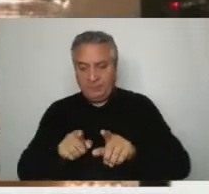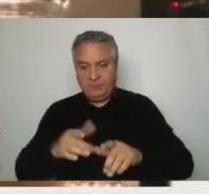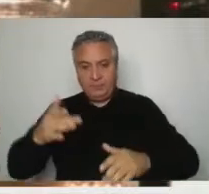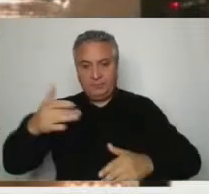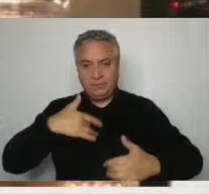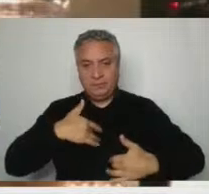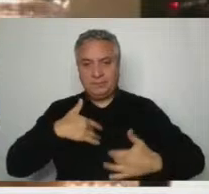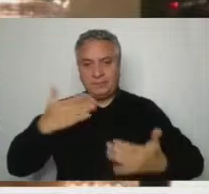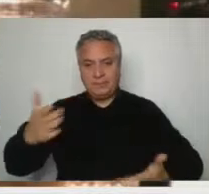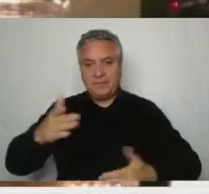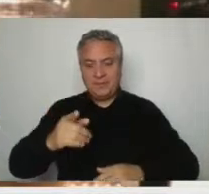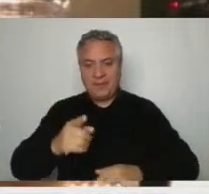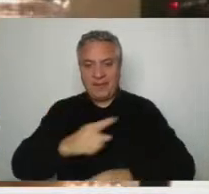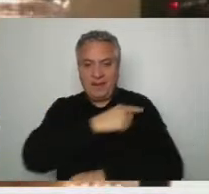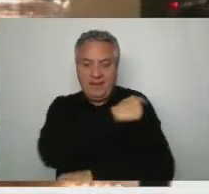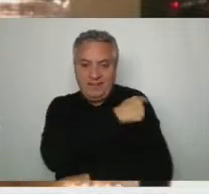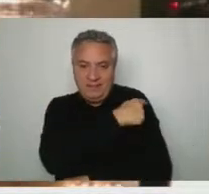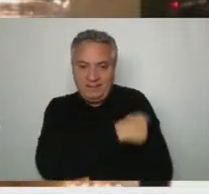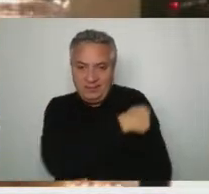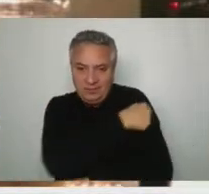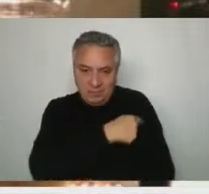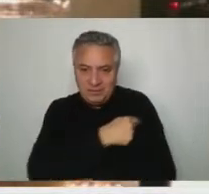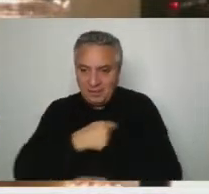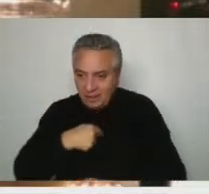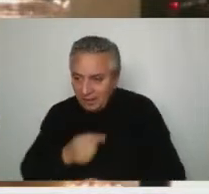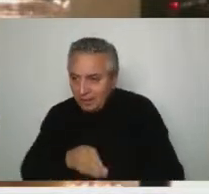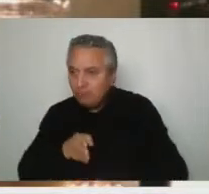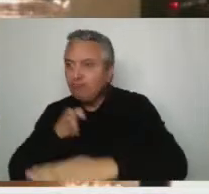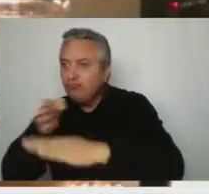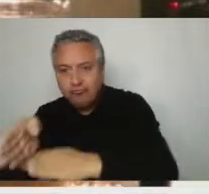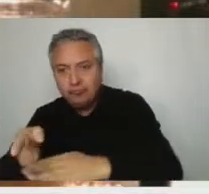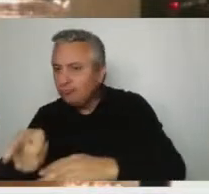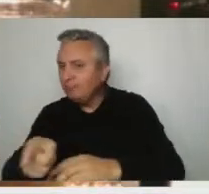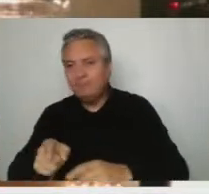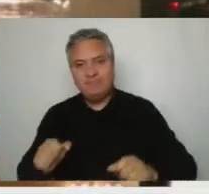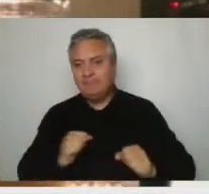kind of health facility.